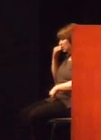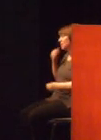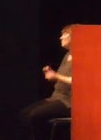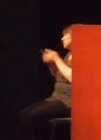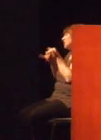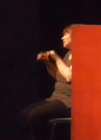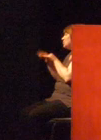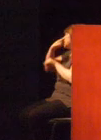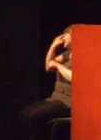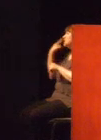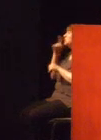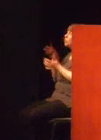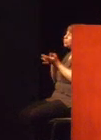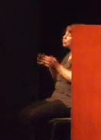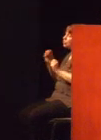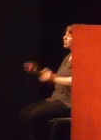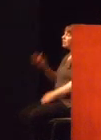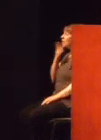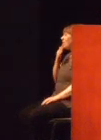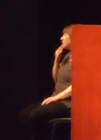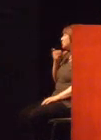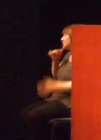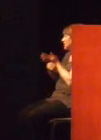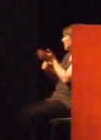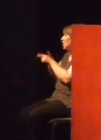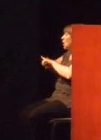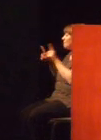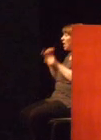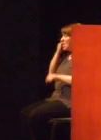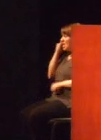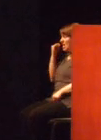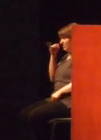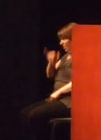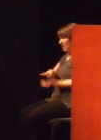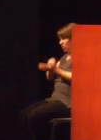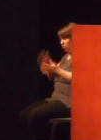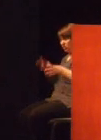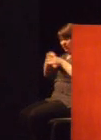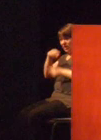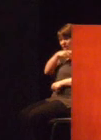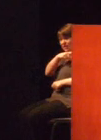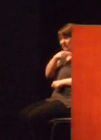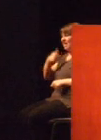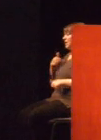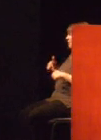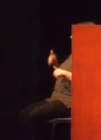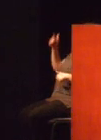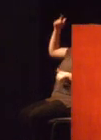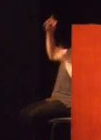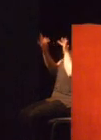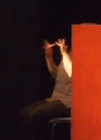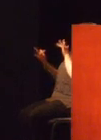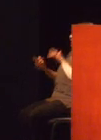similarities. If I have a student of color who's in integrated awareness or in introspection, they're in these stages of identity development, and I'm still up in contact,